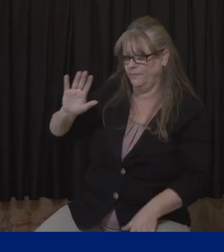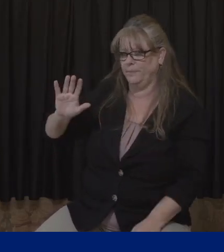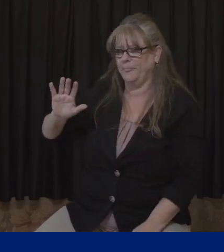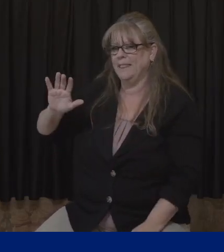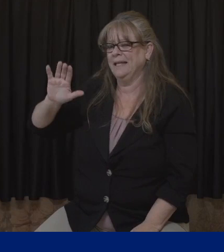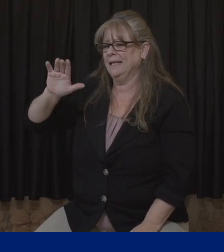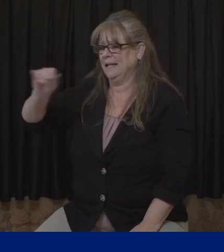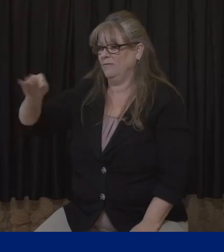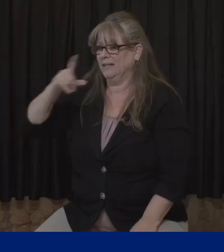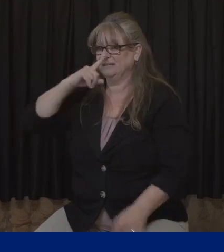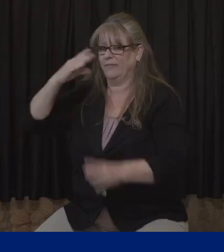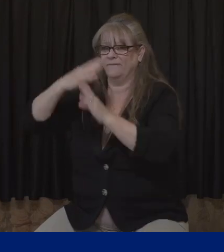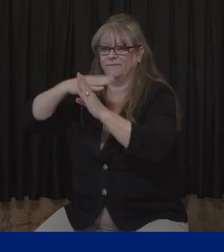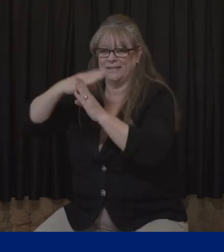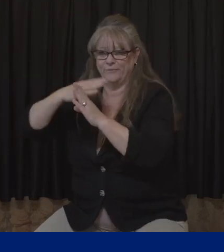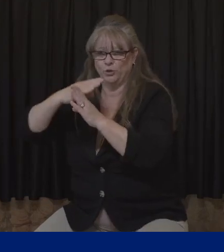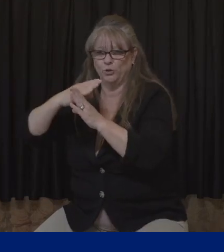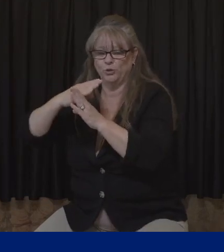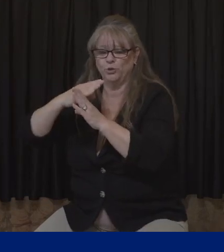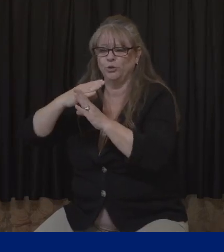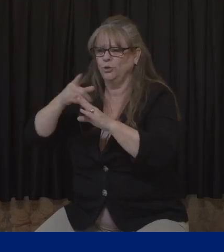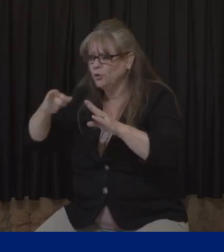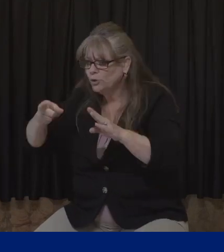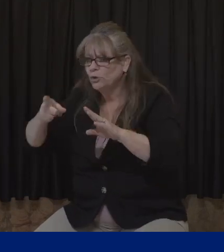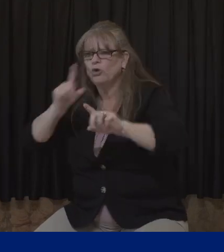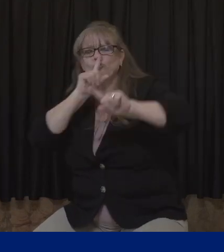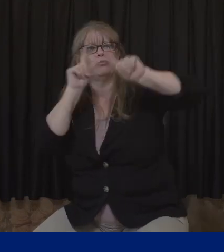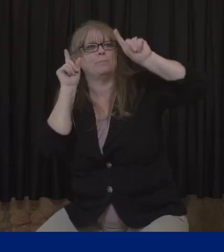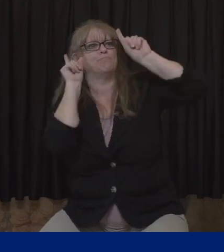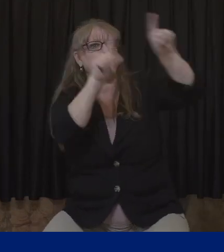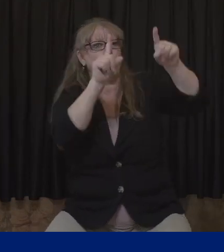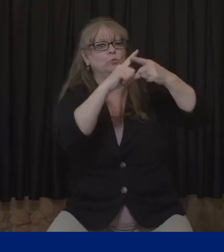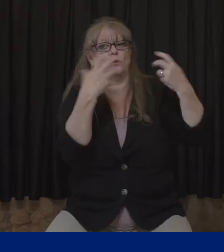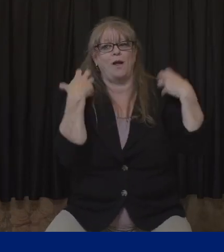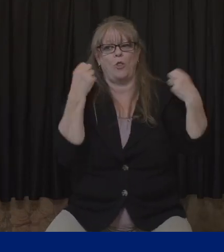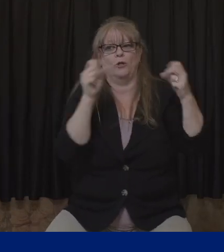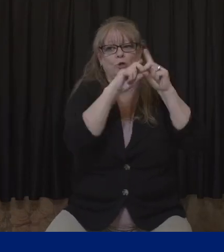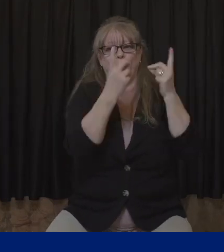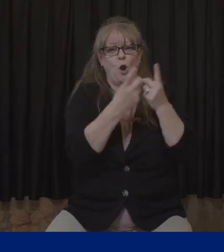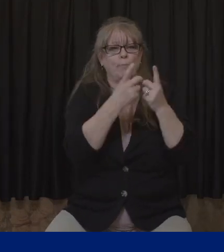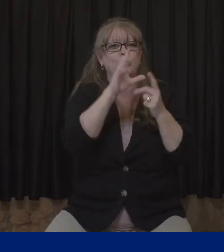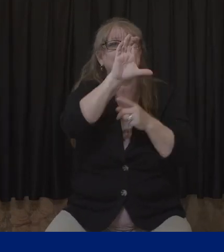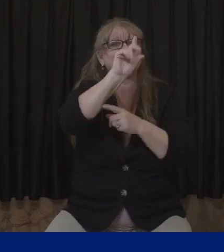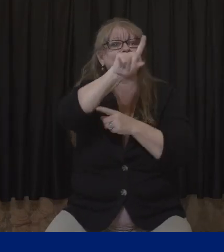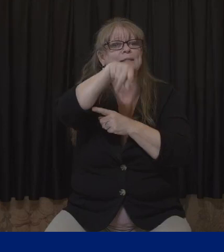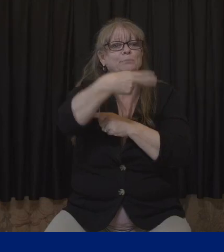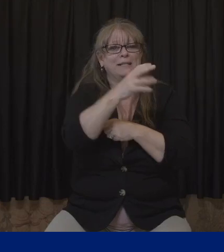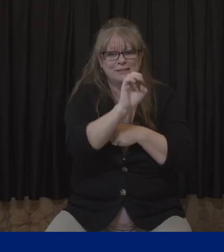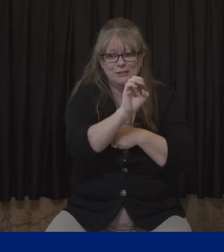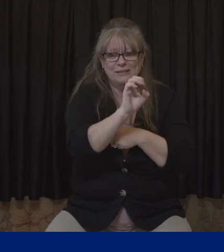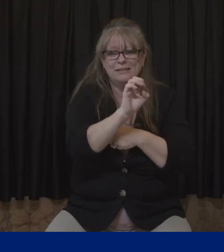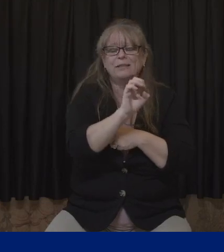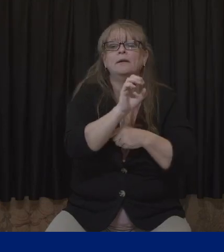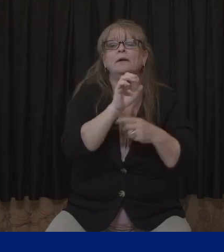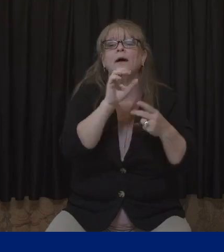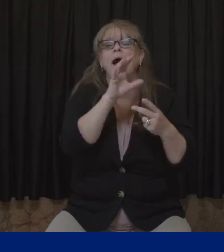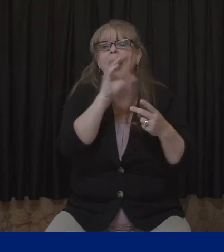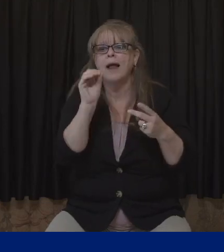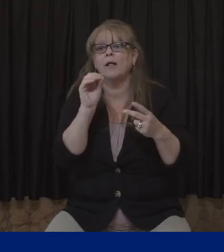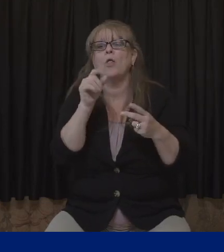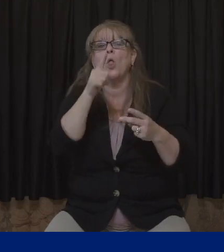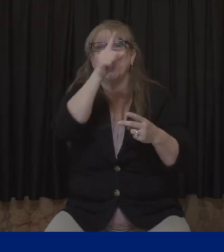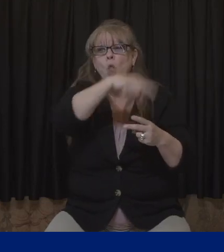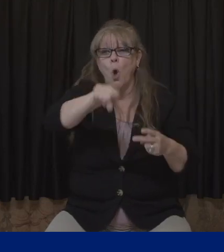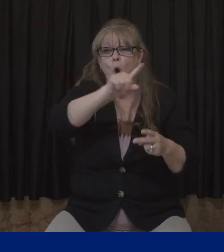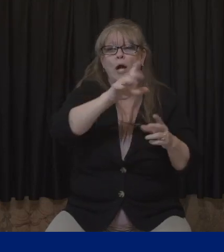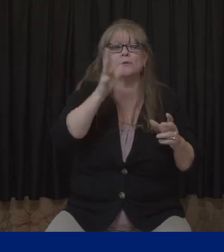and our Emergency Operations Center. And then any counties that are exercising that local flexibility need to demonstrate that they have that early warning system in place